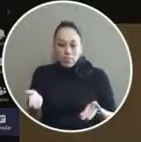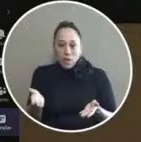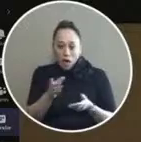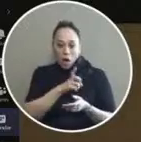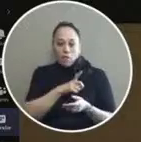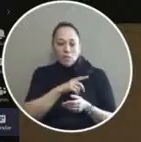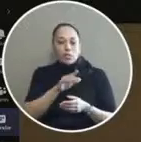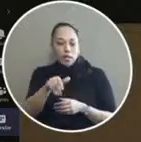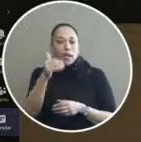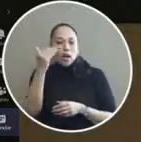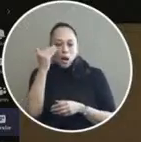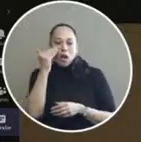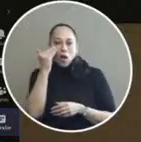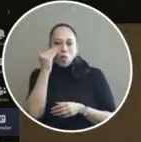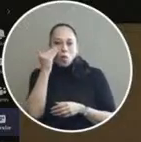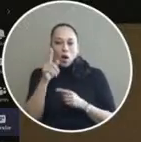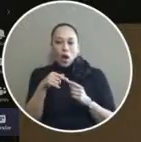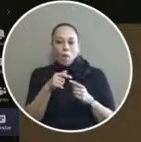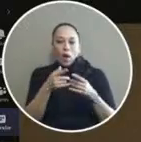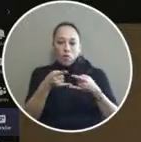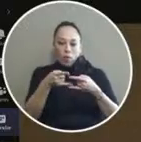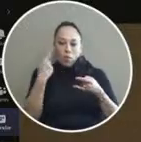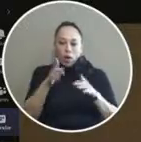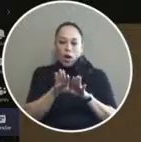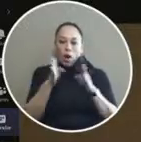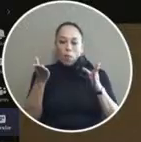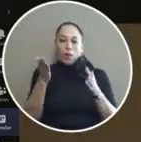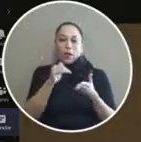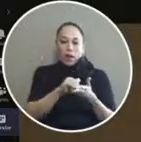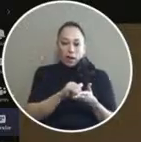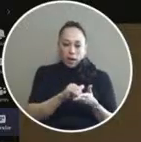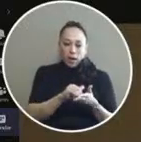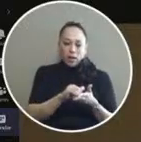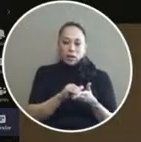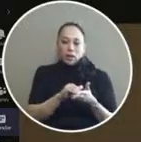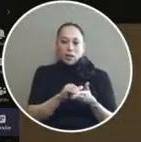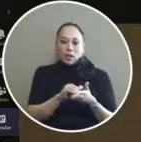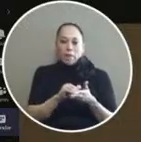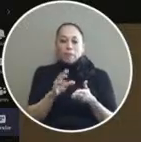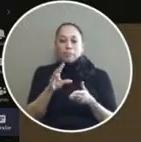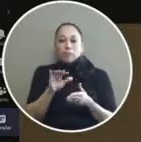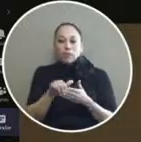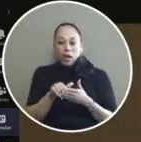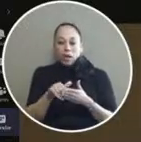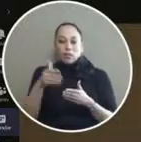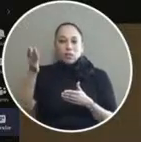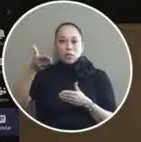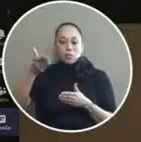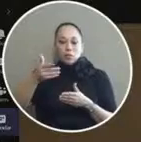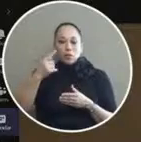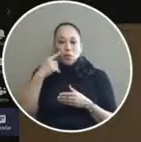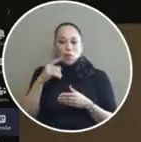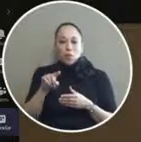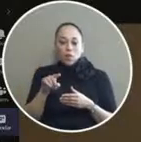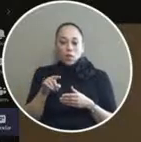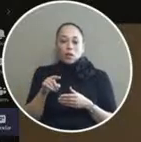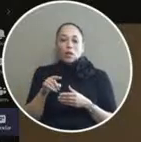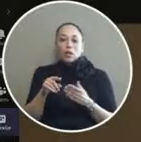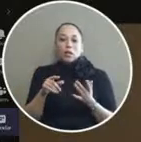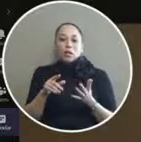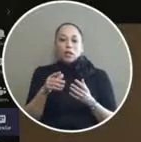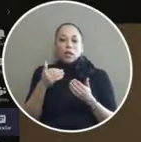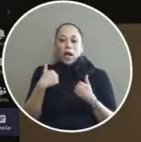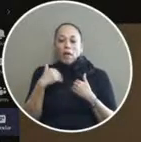are aware that the bar is opening up. Ellen Smythe gave a presentation during her section of it in terms of